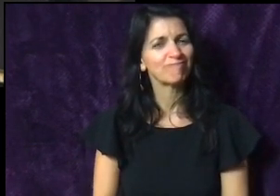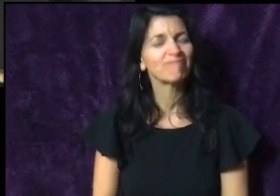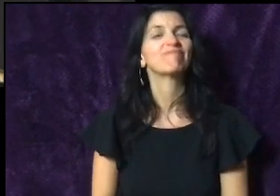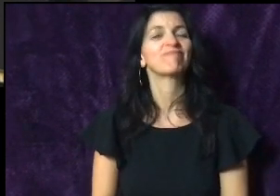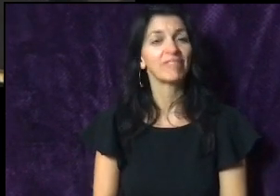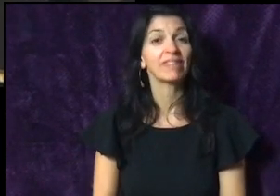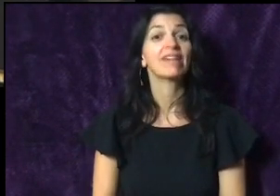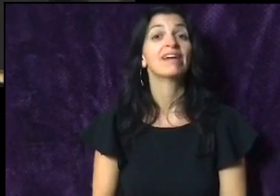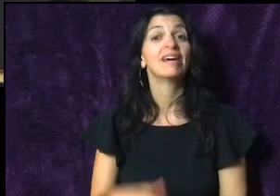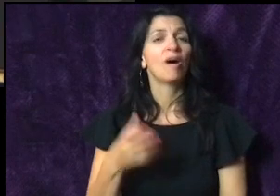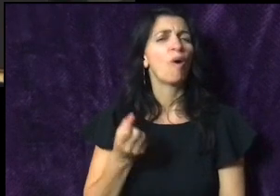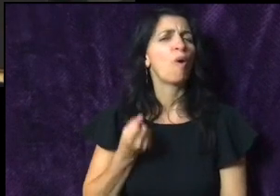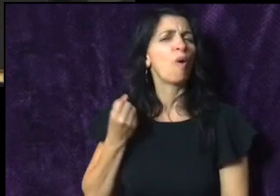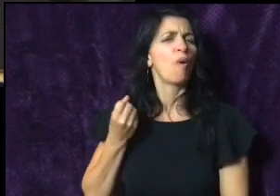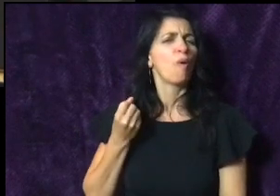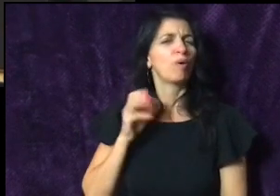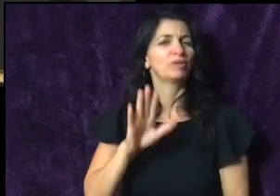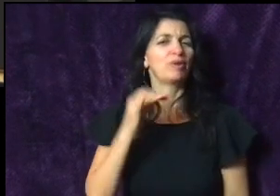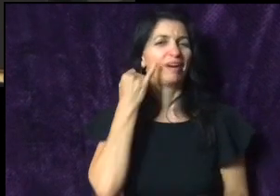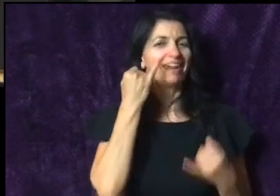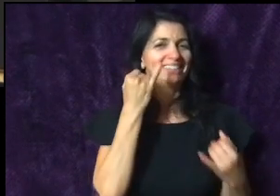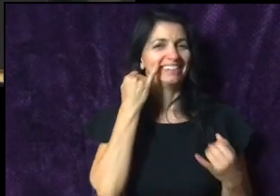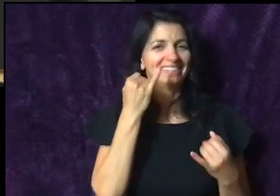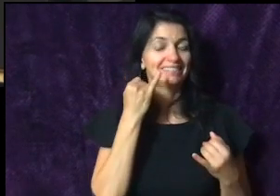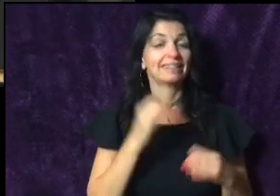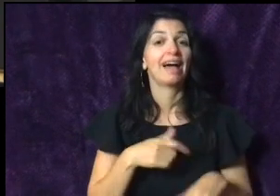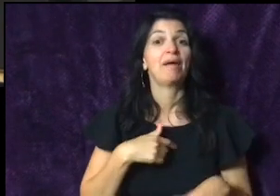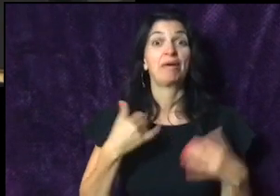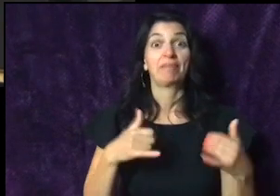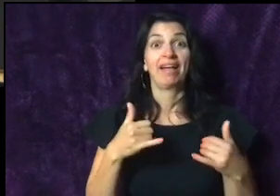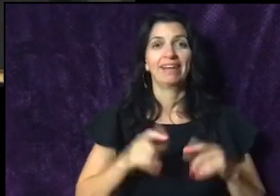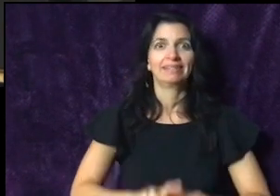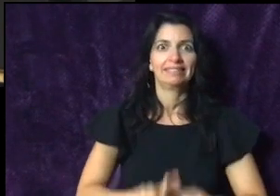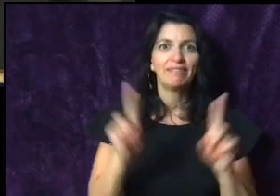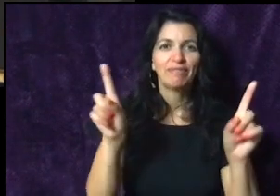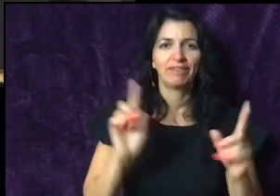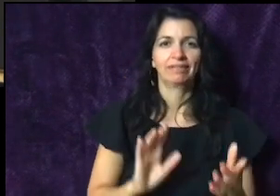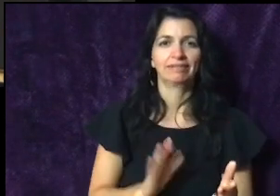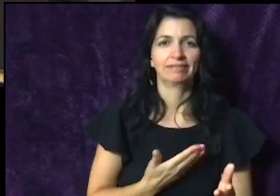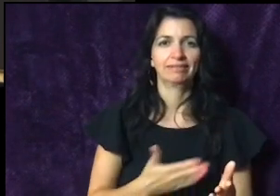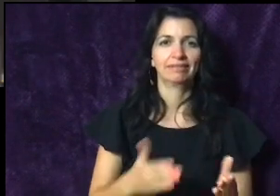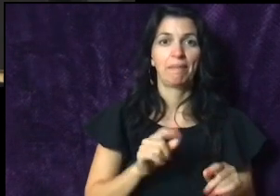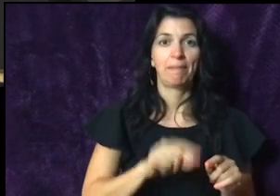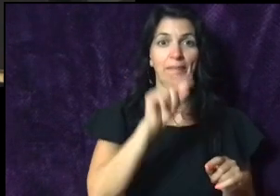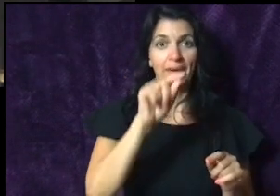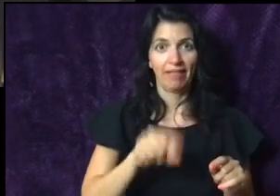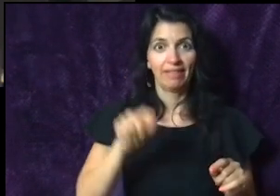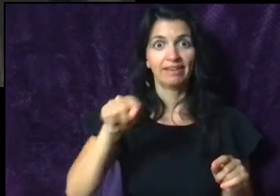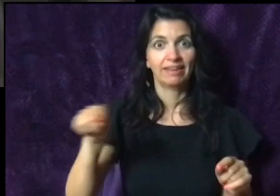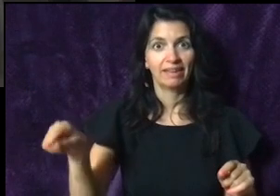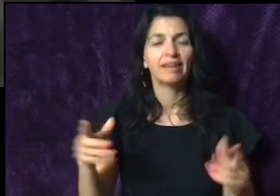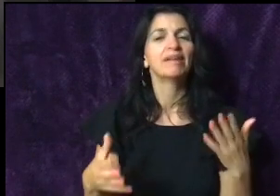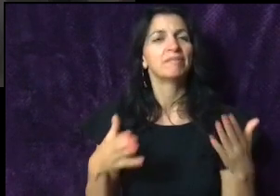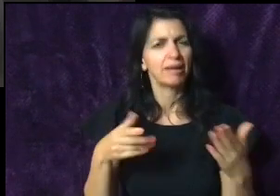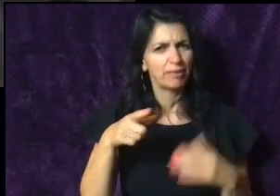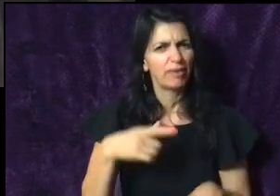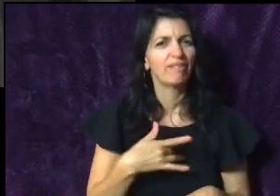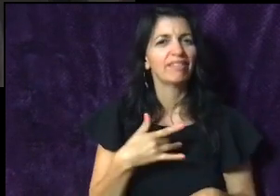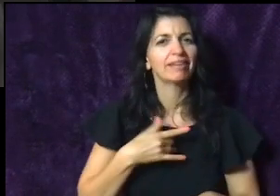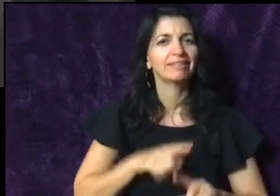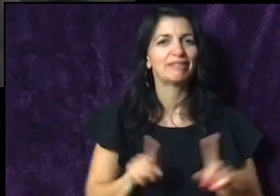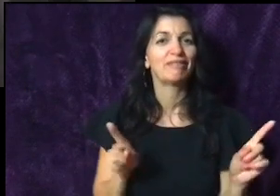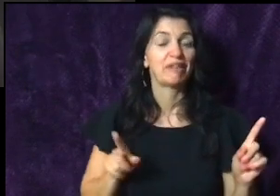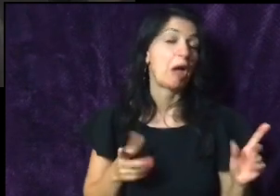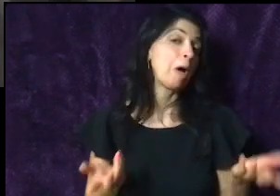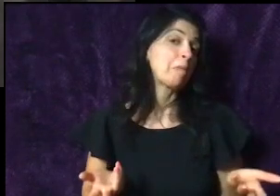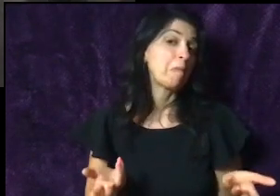Well, maybe you can hold on to your ideas for how that one makes you feel. I'm going to play you a different melody. Maybe you'll feel differently on